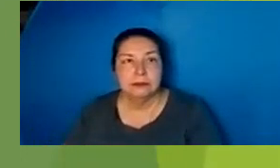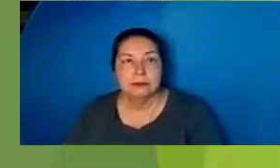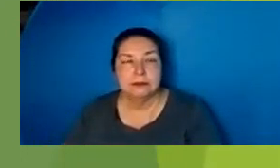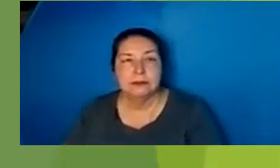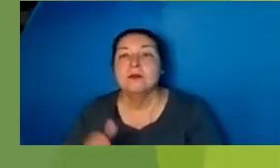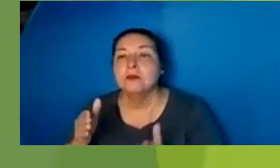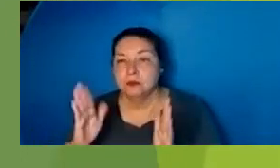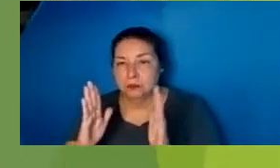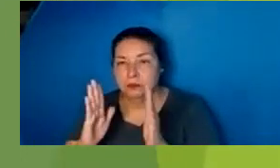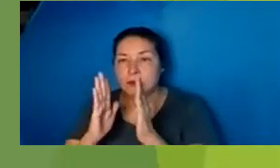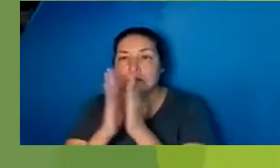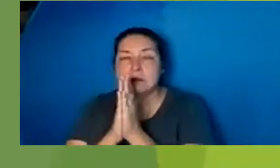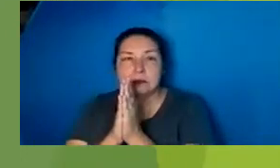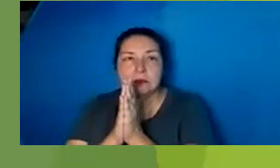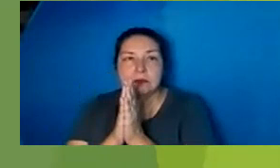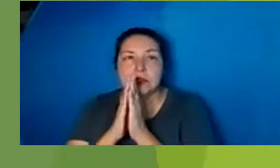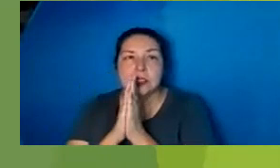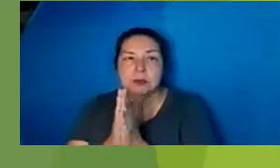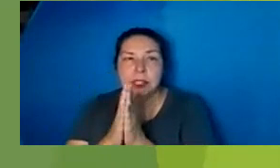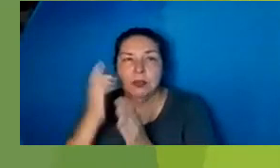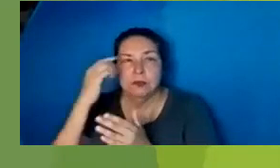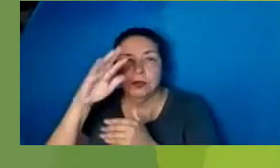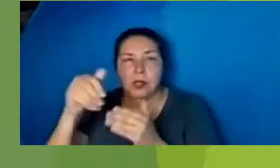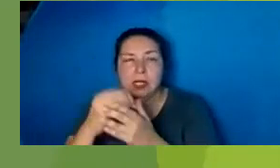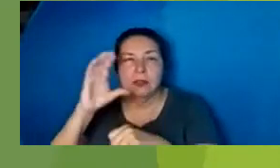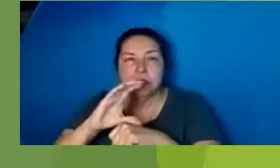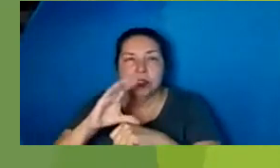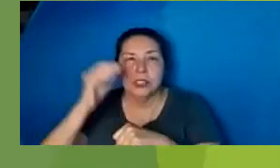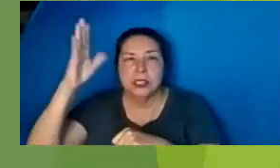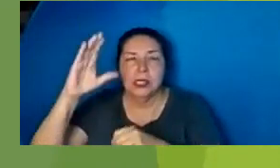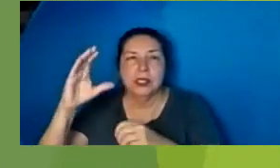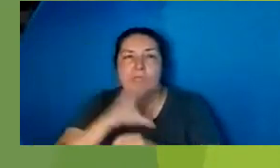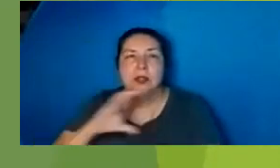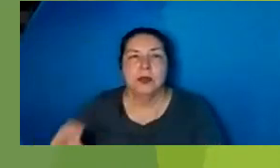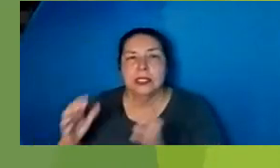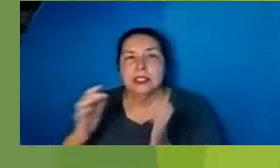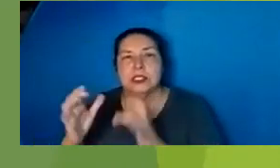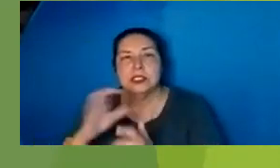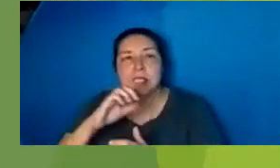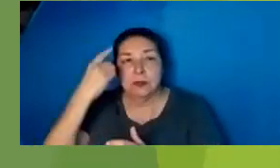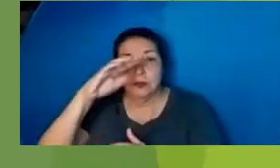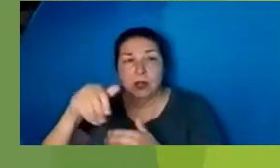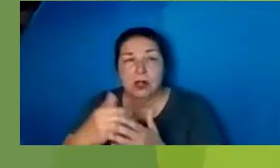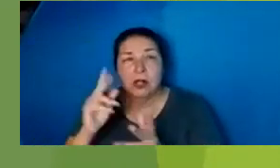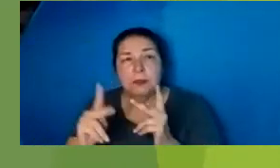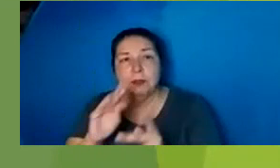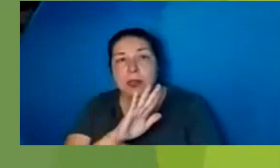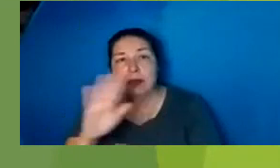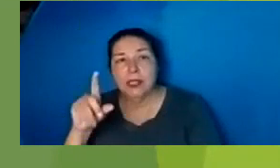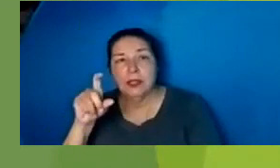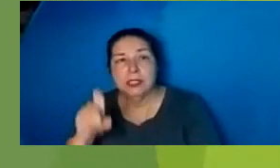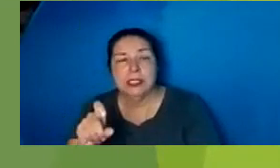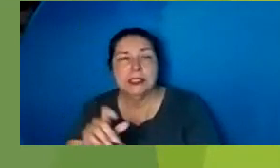Let us pray. Let us pray for the whole church of God in Christ Jesus and for all people according to their needs.